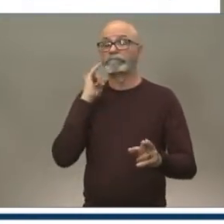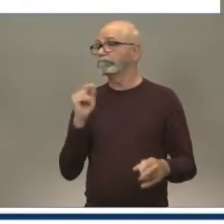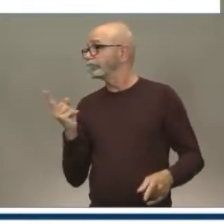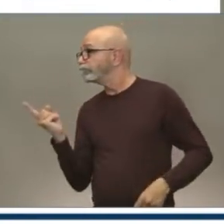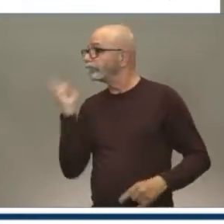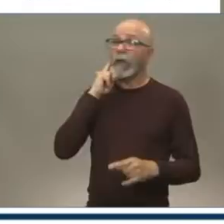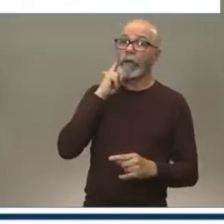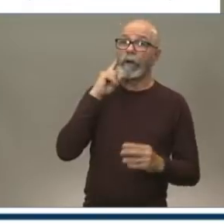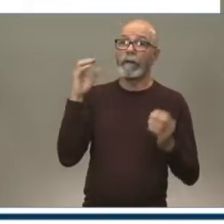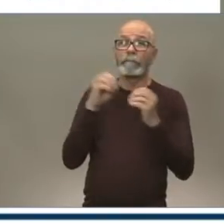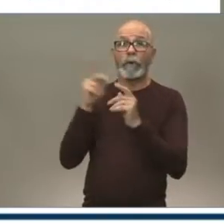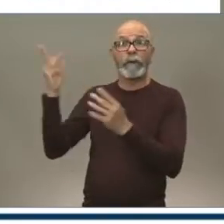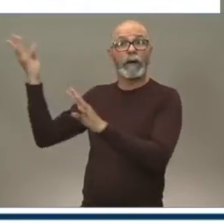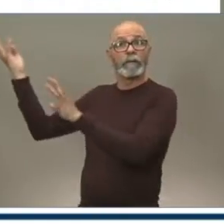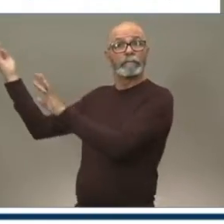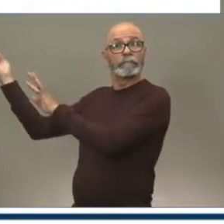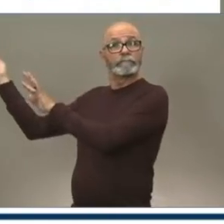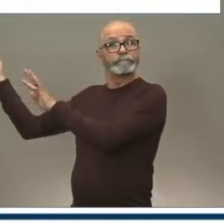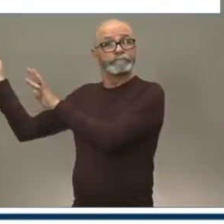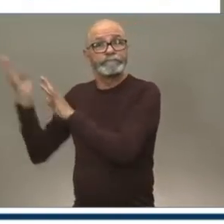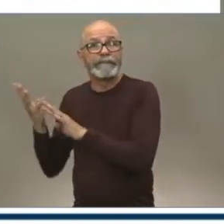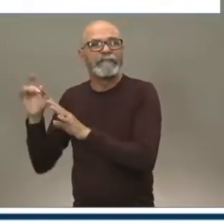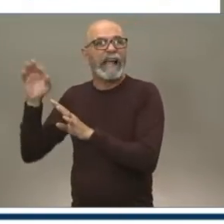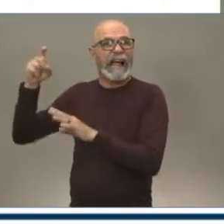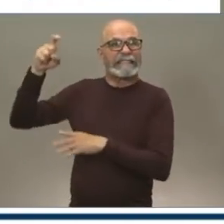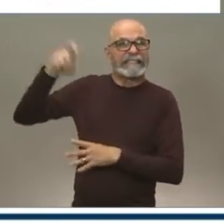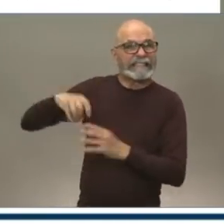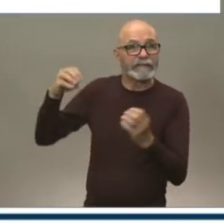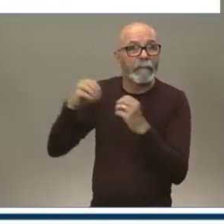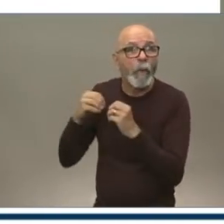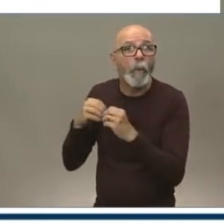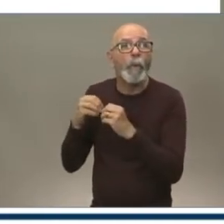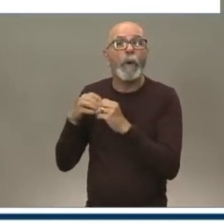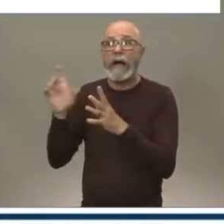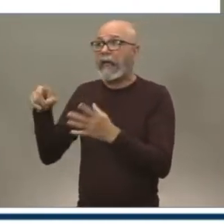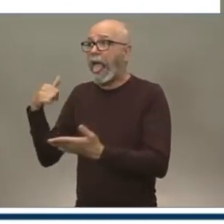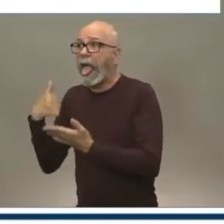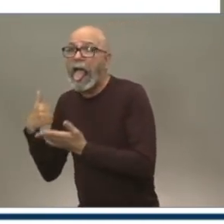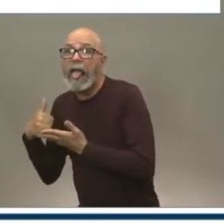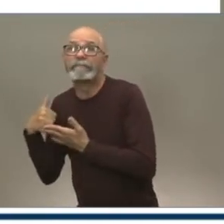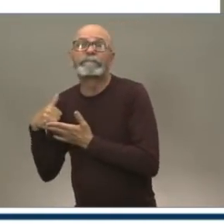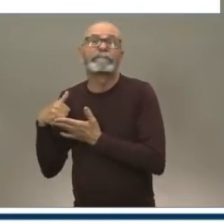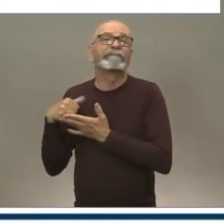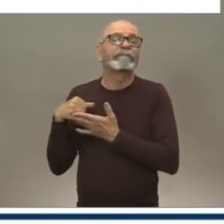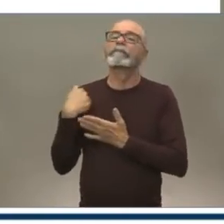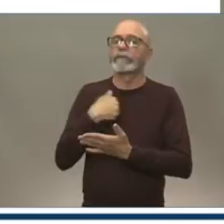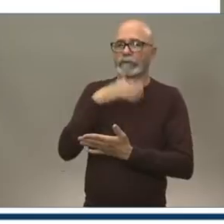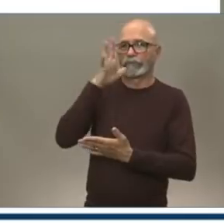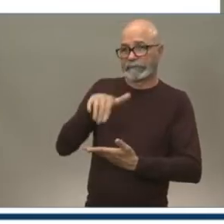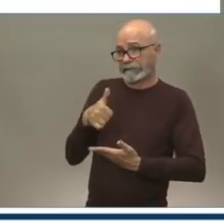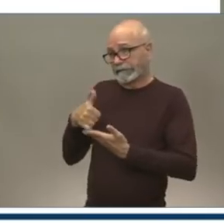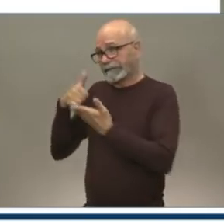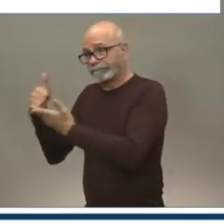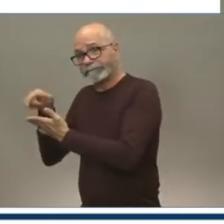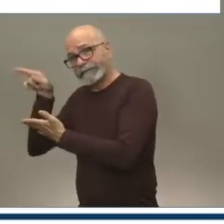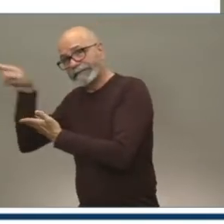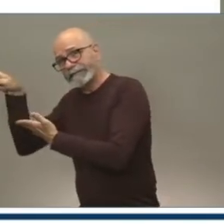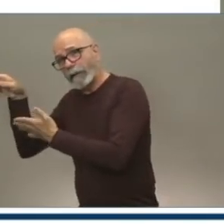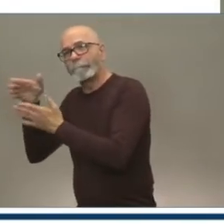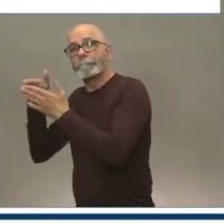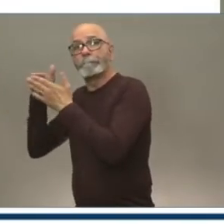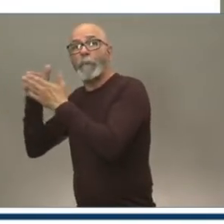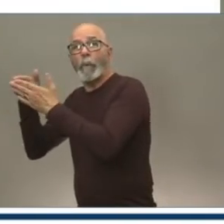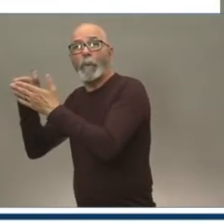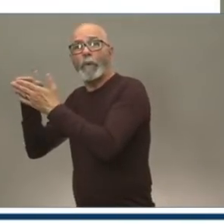if any of them require further health care. We'll certainly assist in getting them off the boat on shore